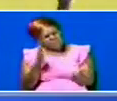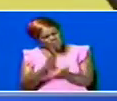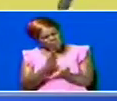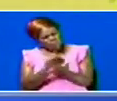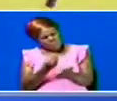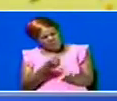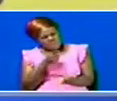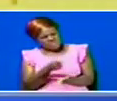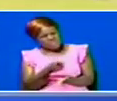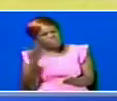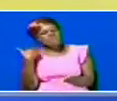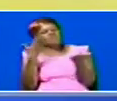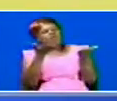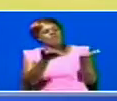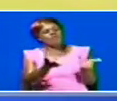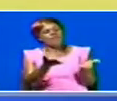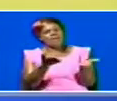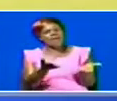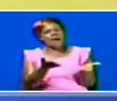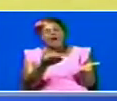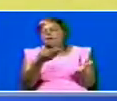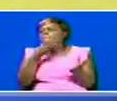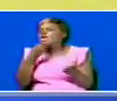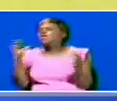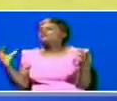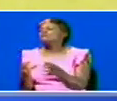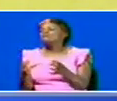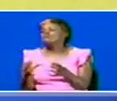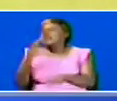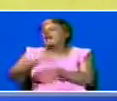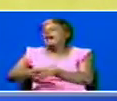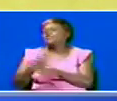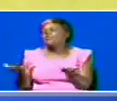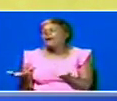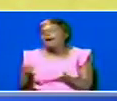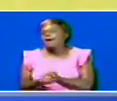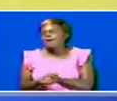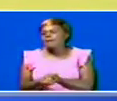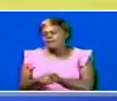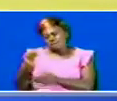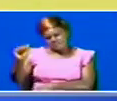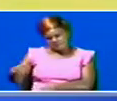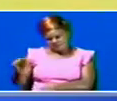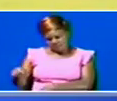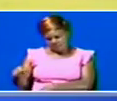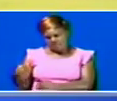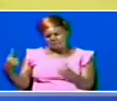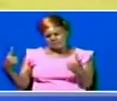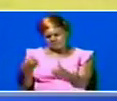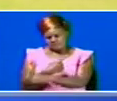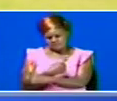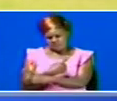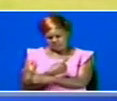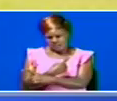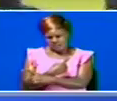amount of money was available for the Shujaz. That's the men's rugby team. Yes, there's a difference,